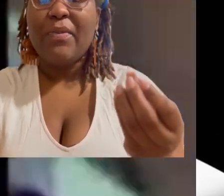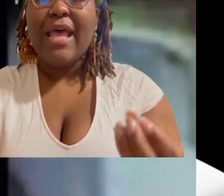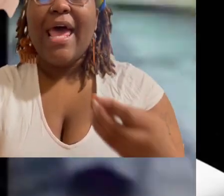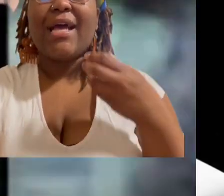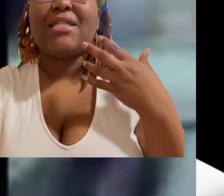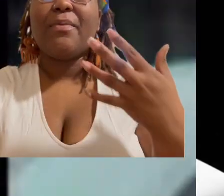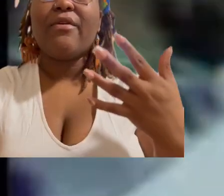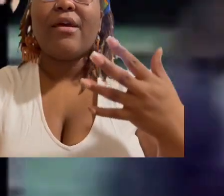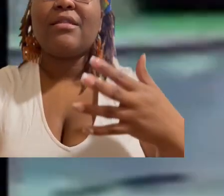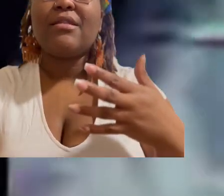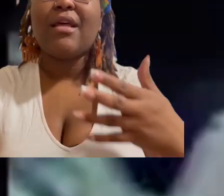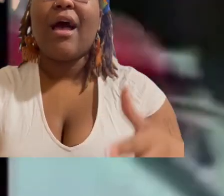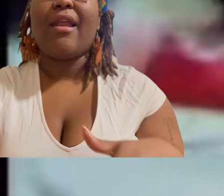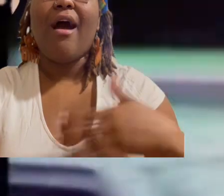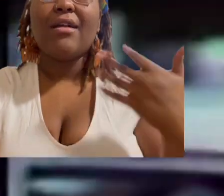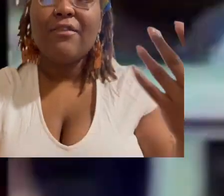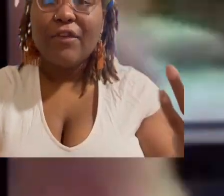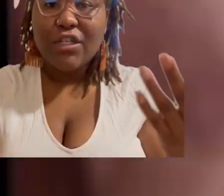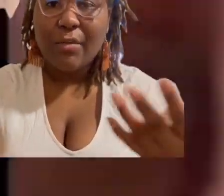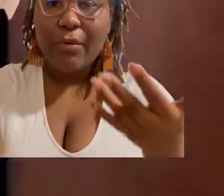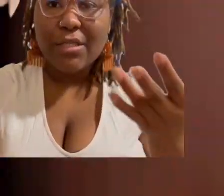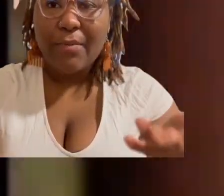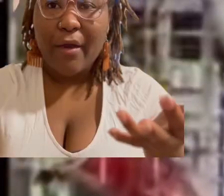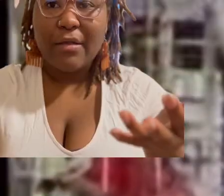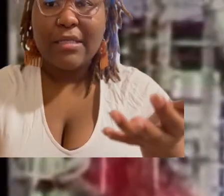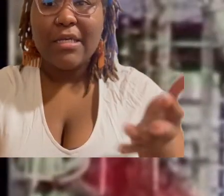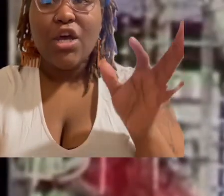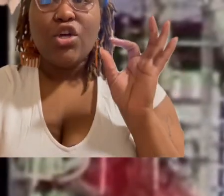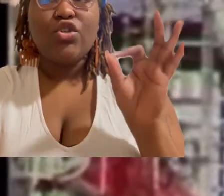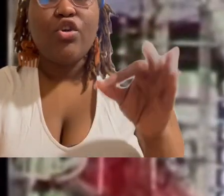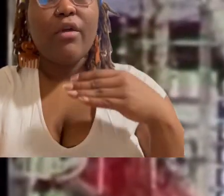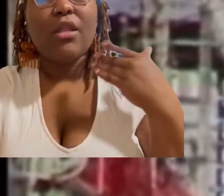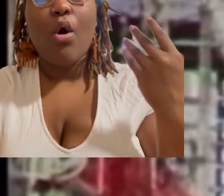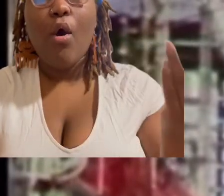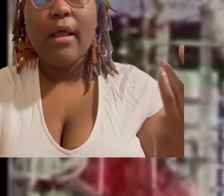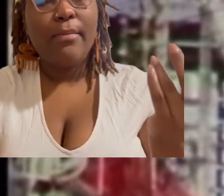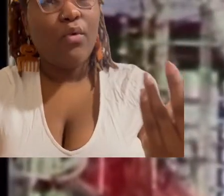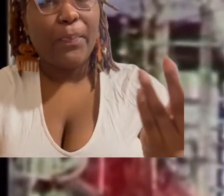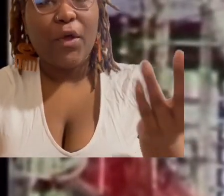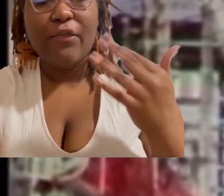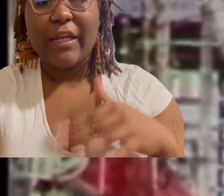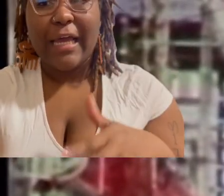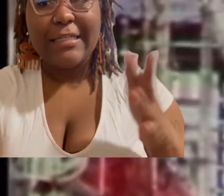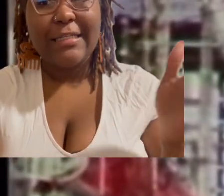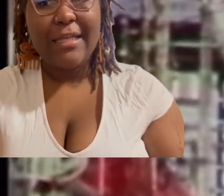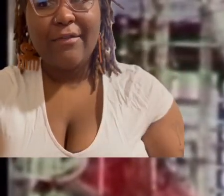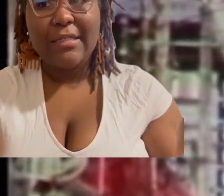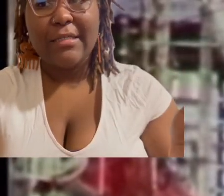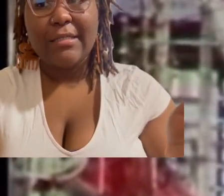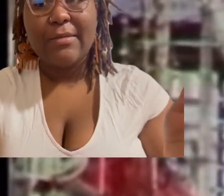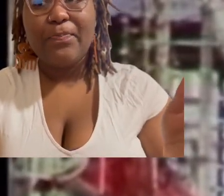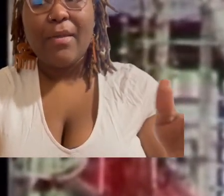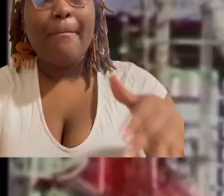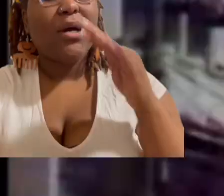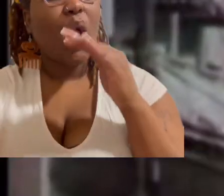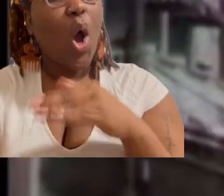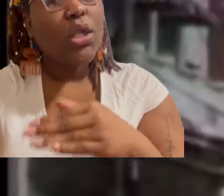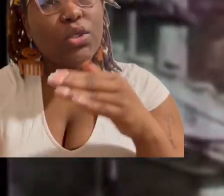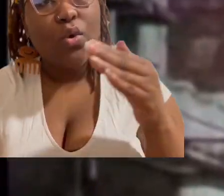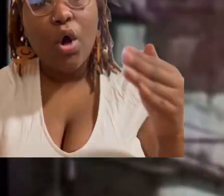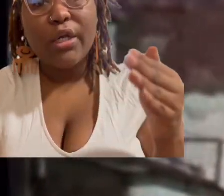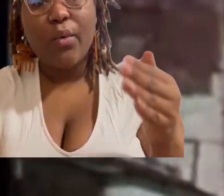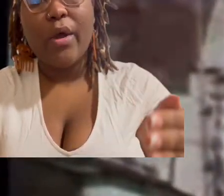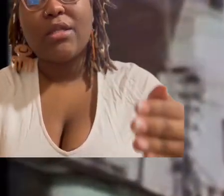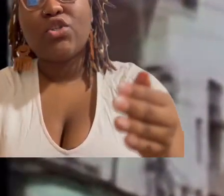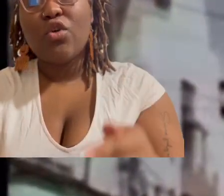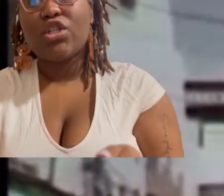Tobago, experienced an artificial prosperity during the oil boom of the 1970s, but